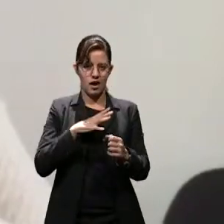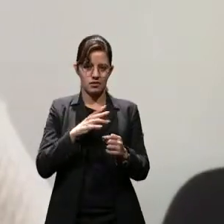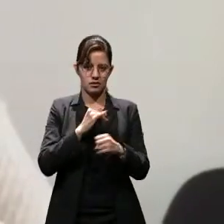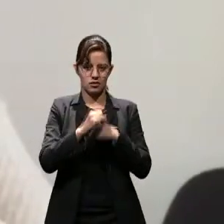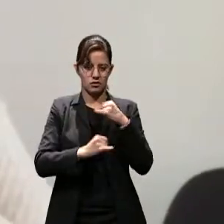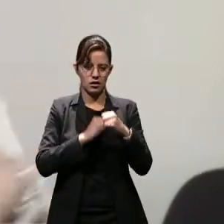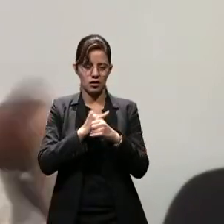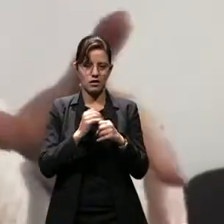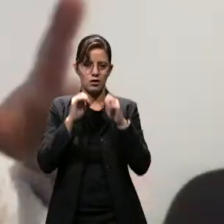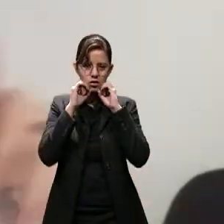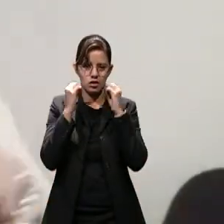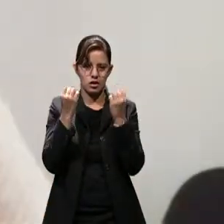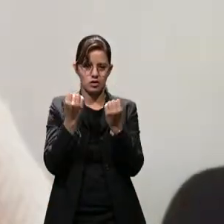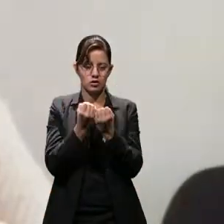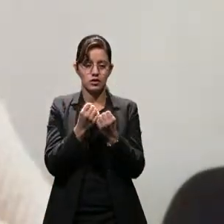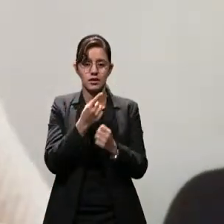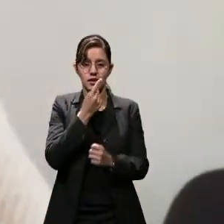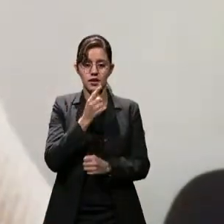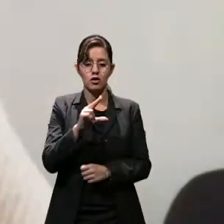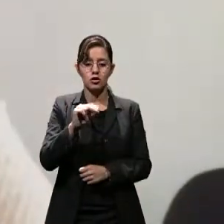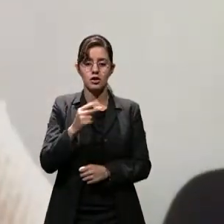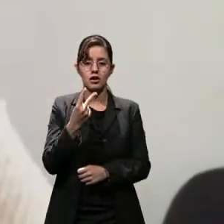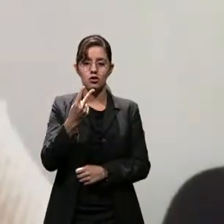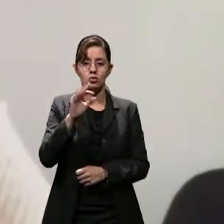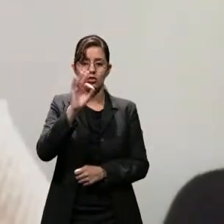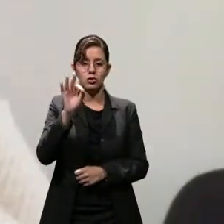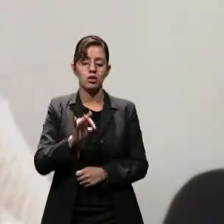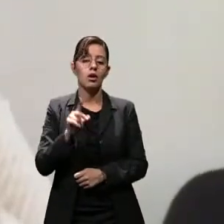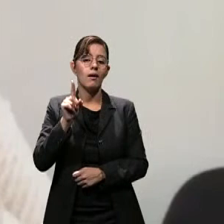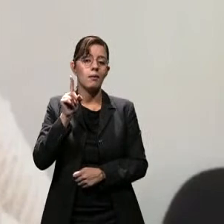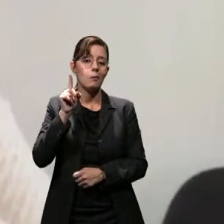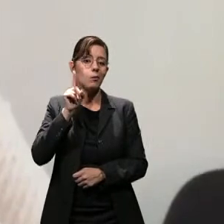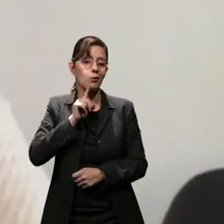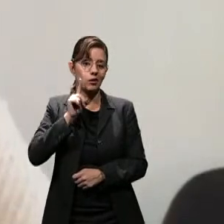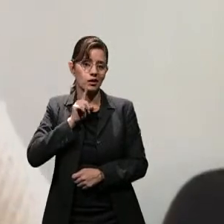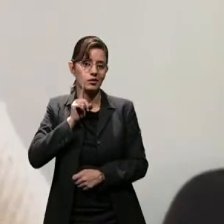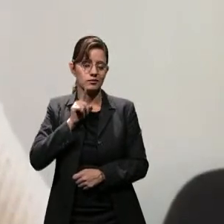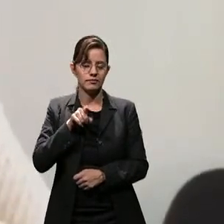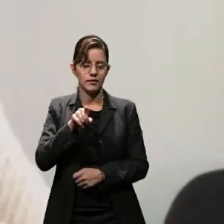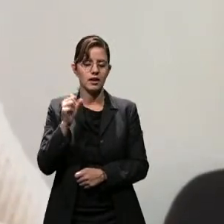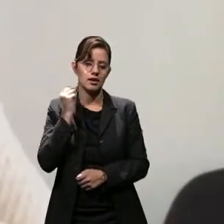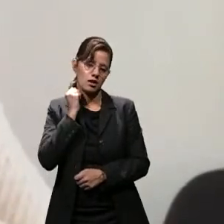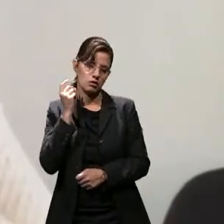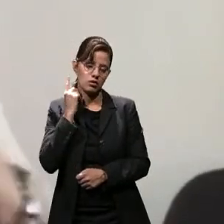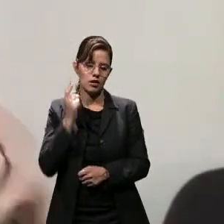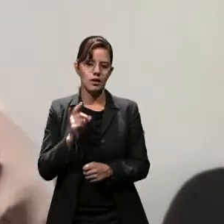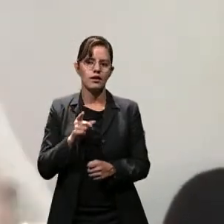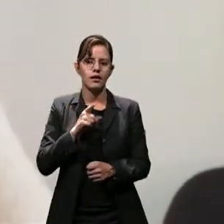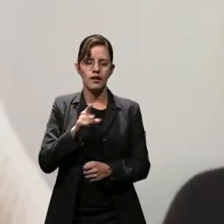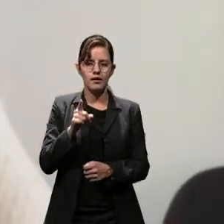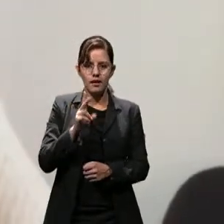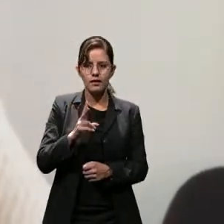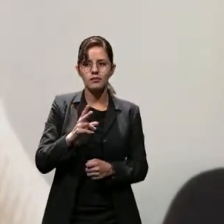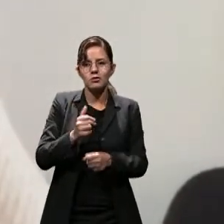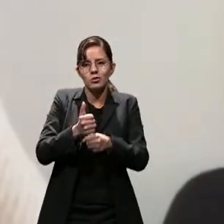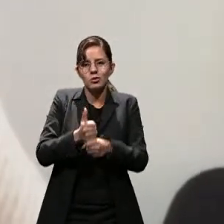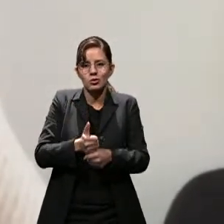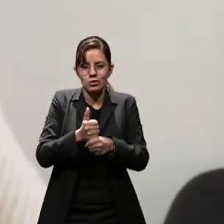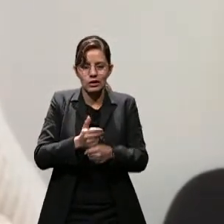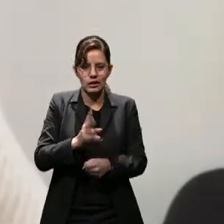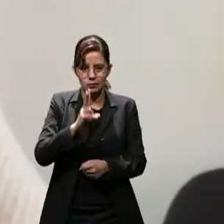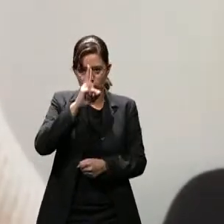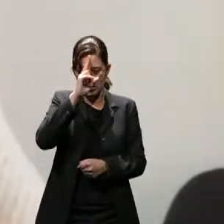Interparliamentary Union are saying that 82% of women that have a political position have been